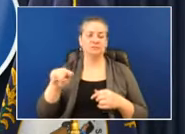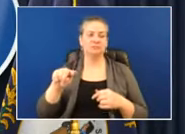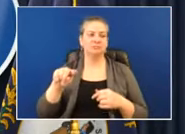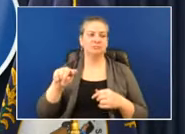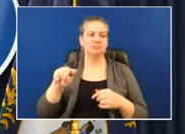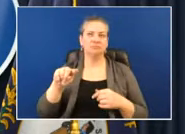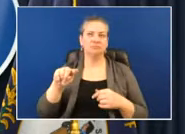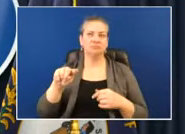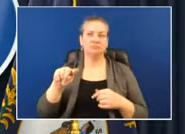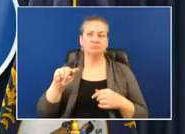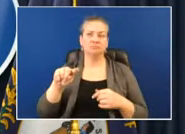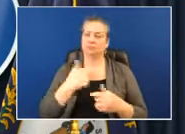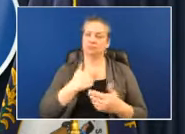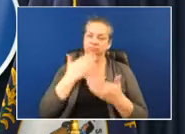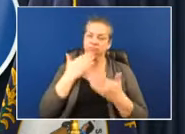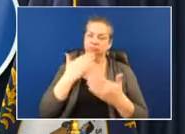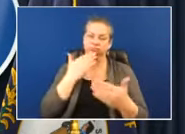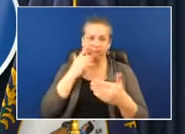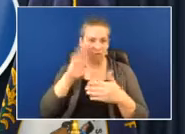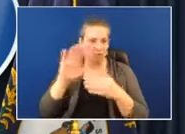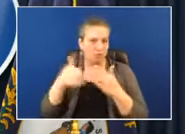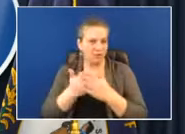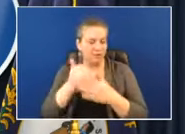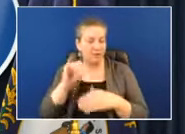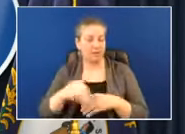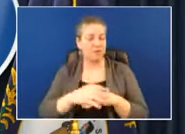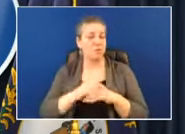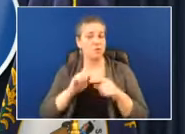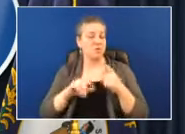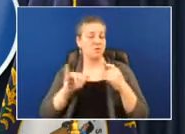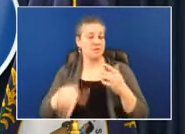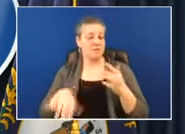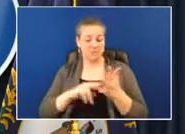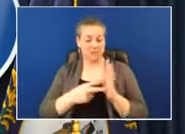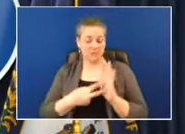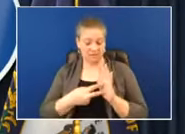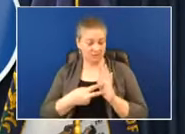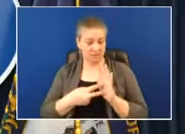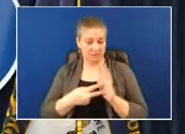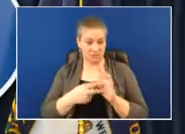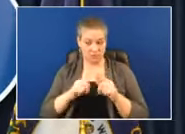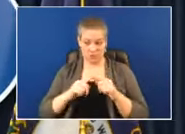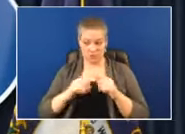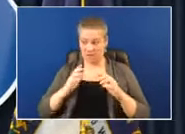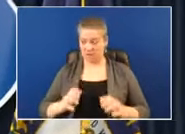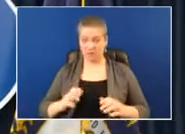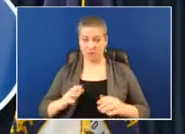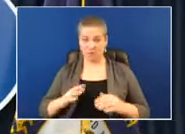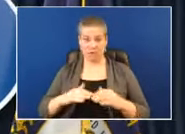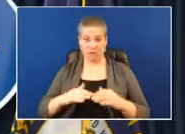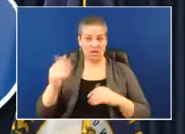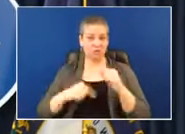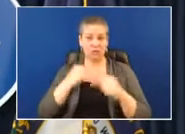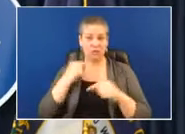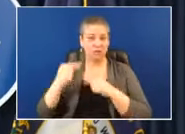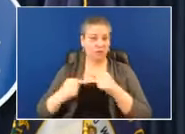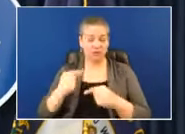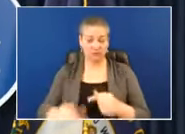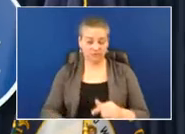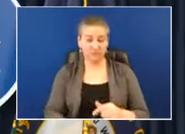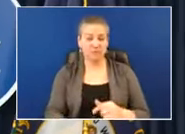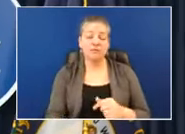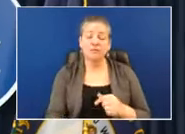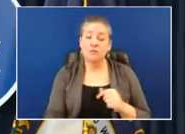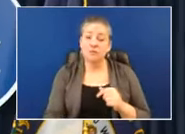What it means to FEM and our customers and the next generation of aircraft technicians,